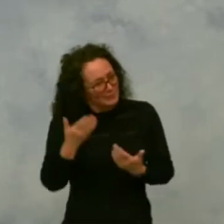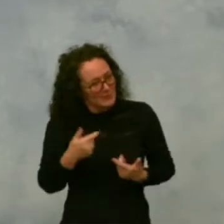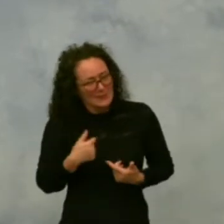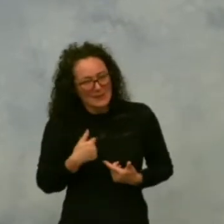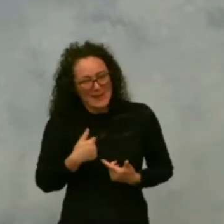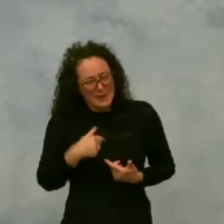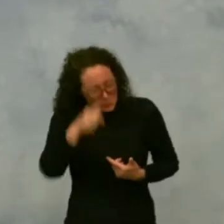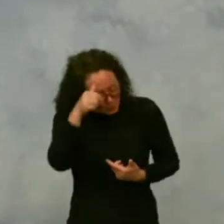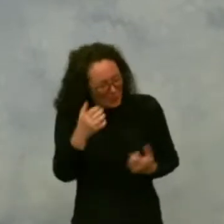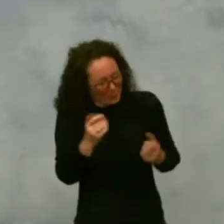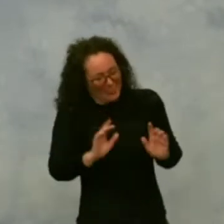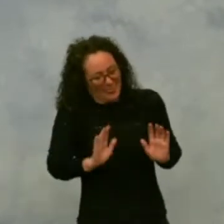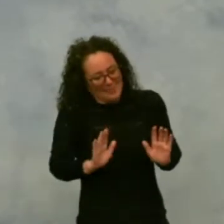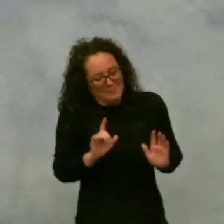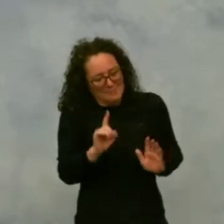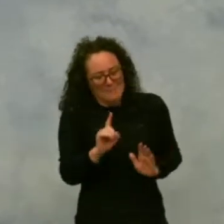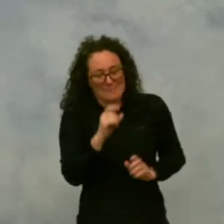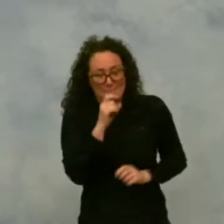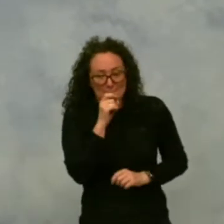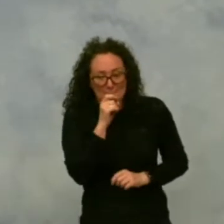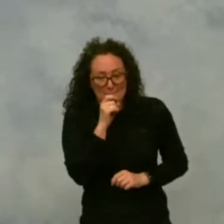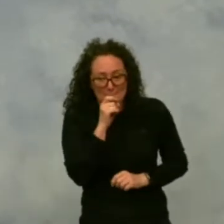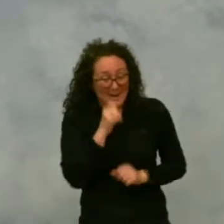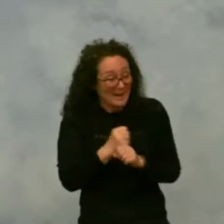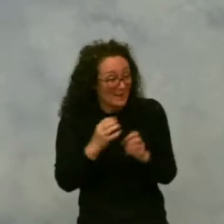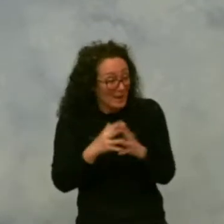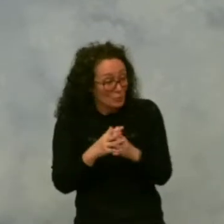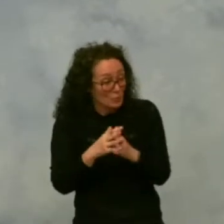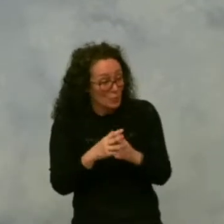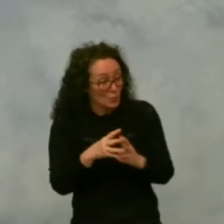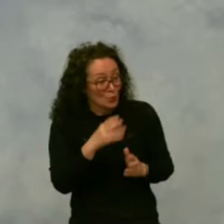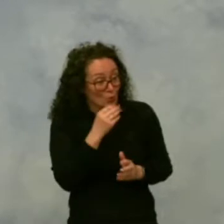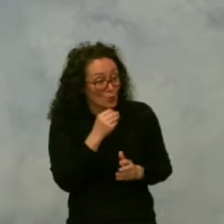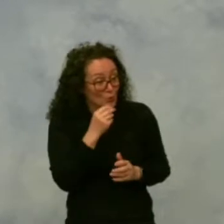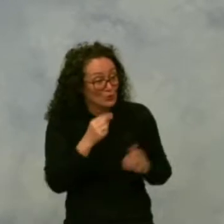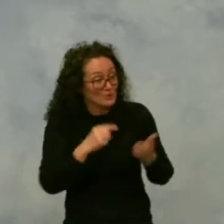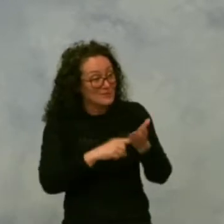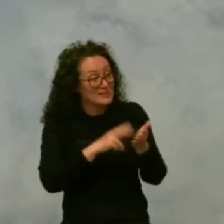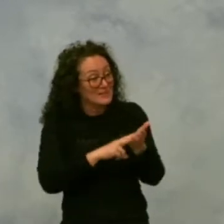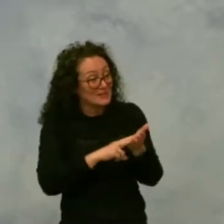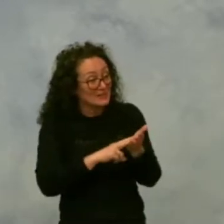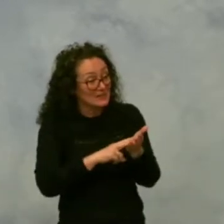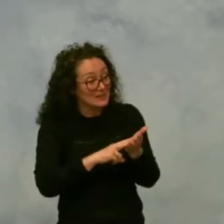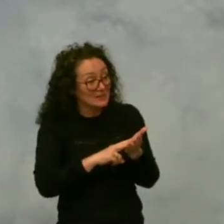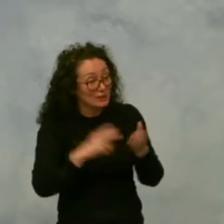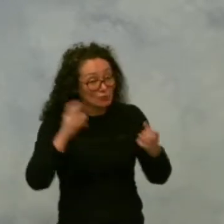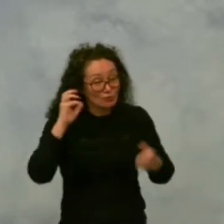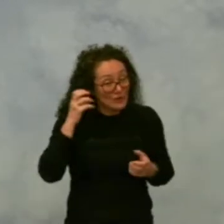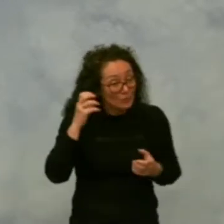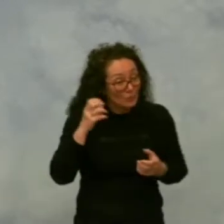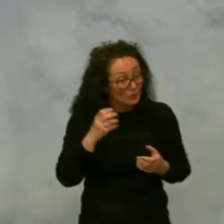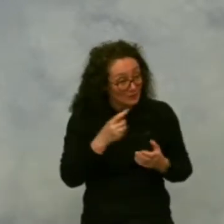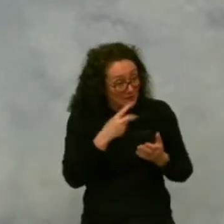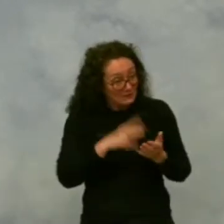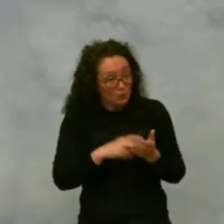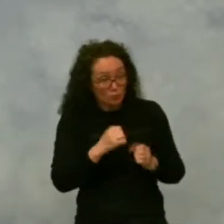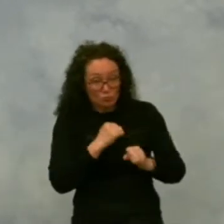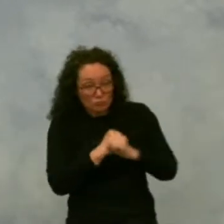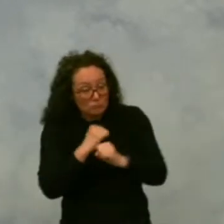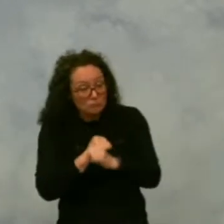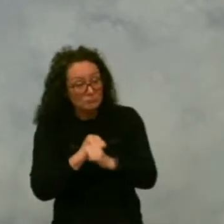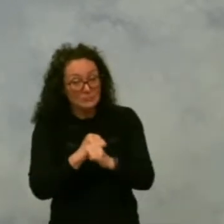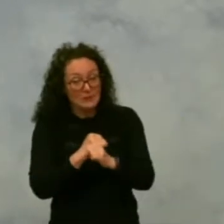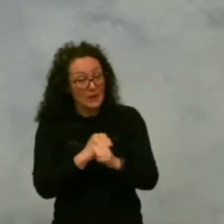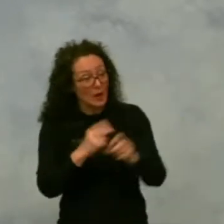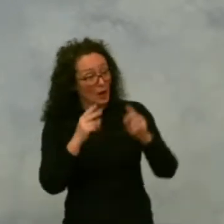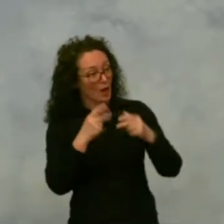that. Like, say, Glasgow was using television and radio. You know, and a lot of people saw